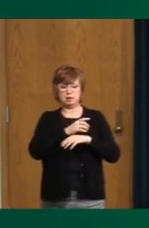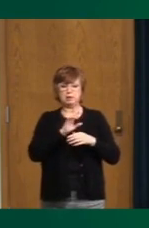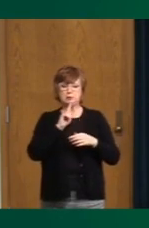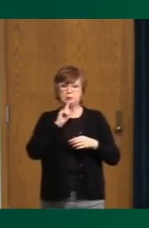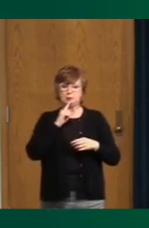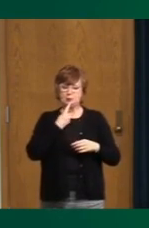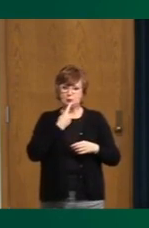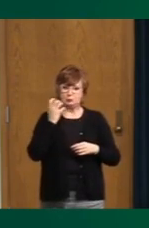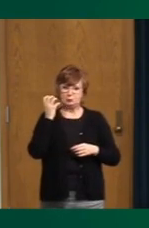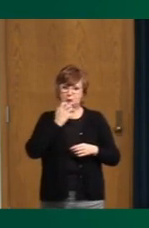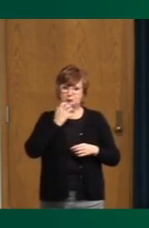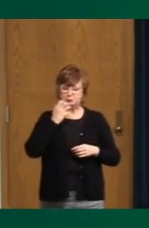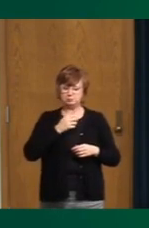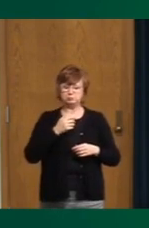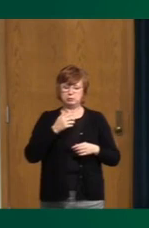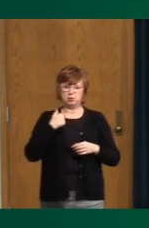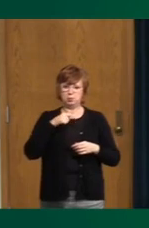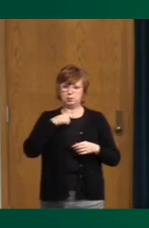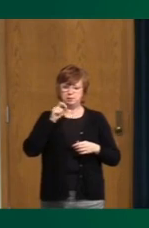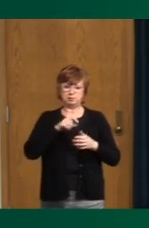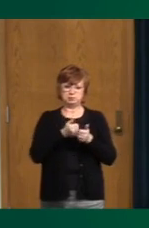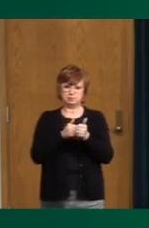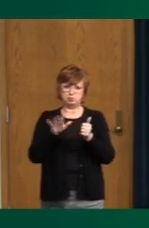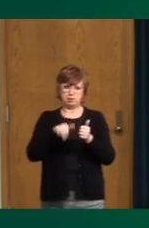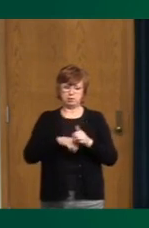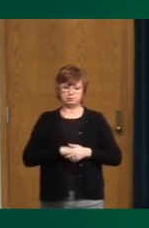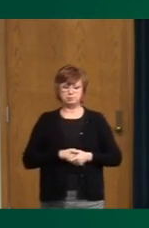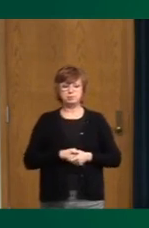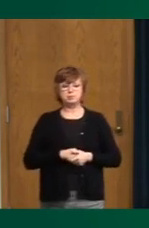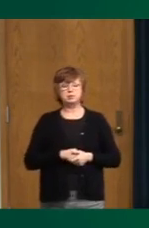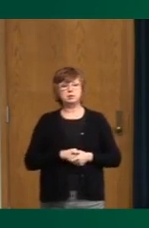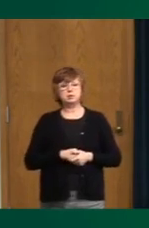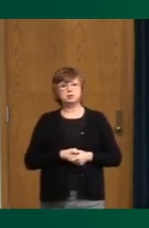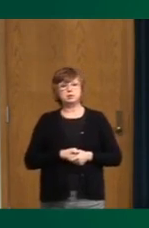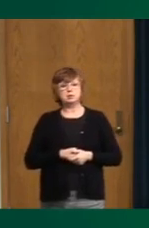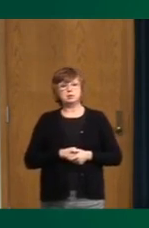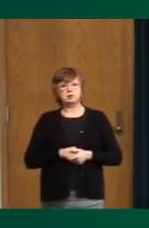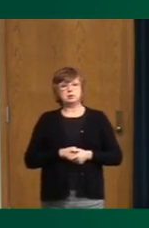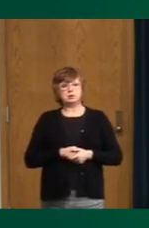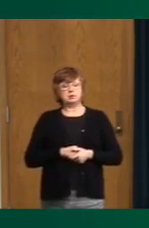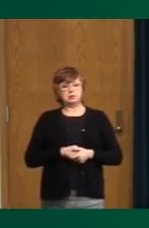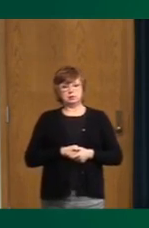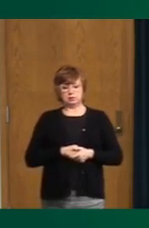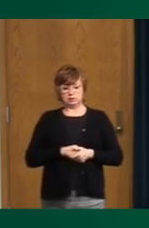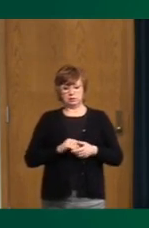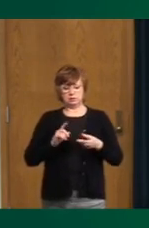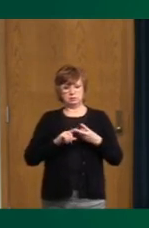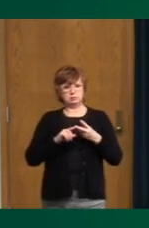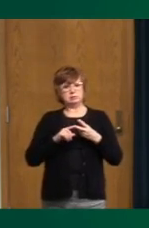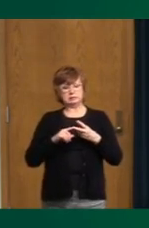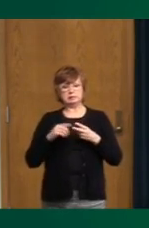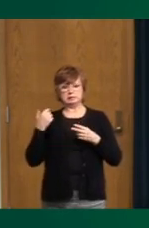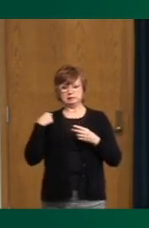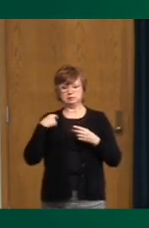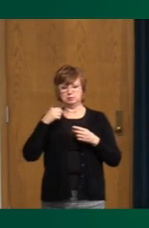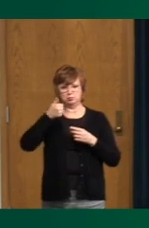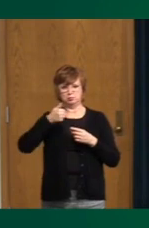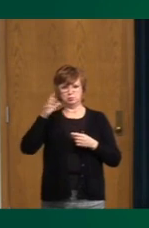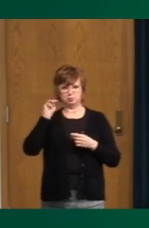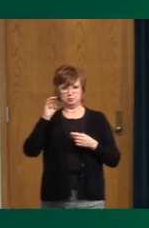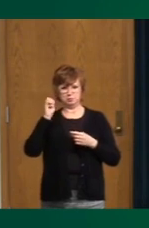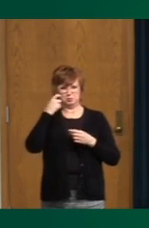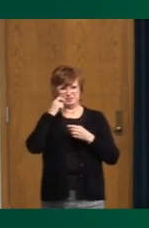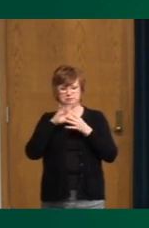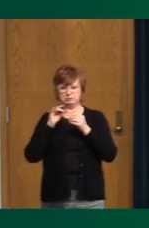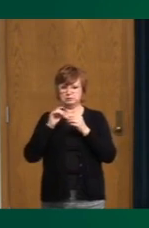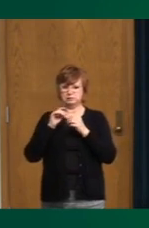It's also important that, like the Premier mentioned, we've had 20 cases in a long-term care facility the last several months,